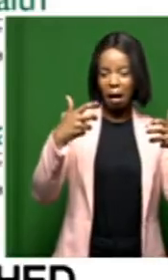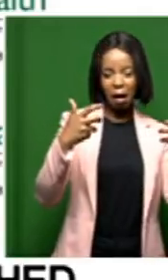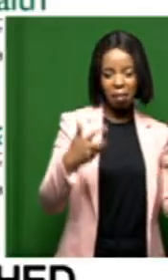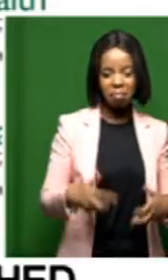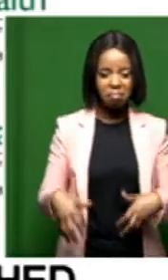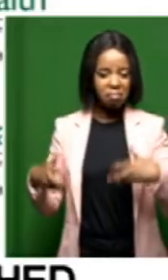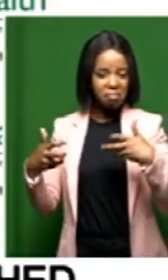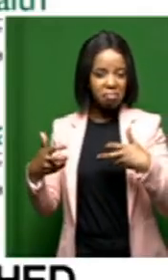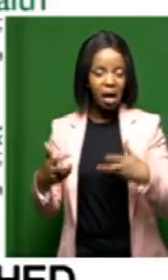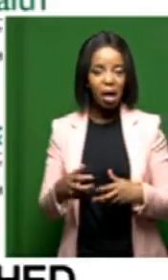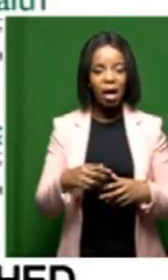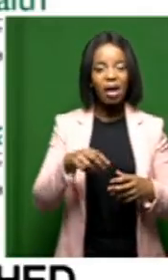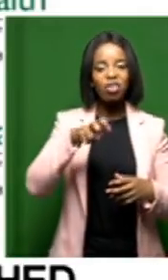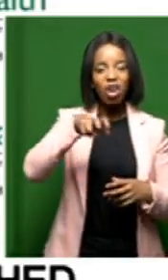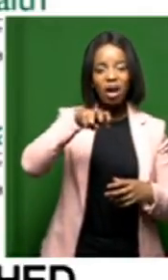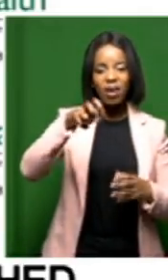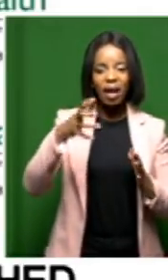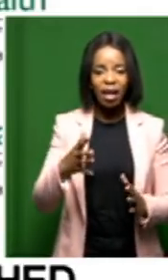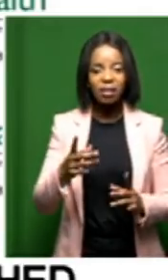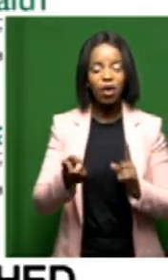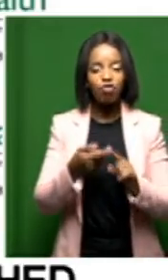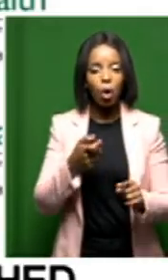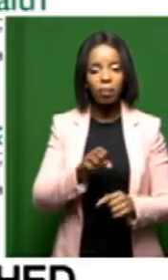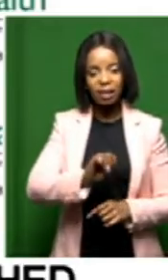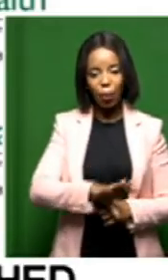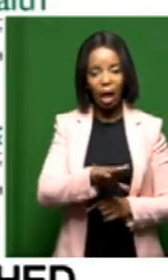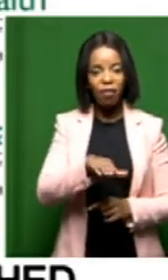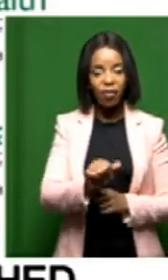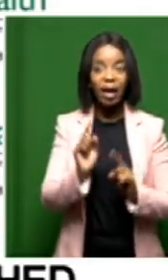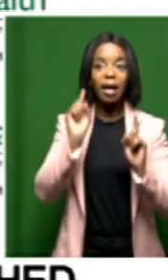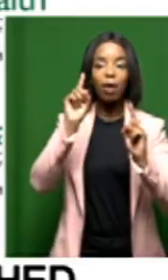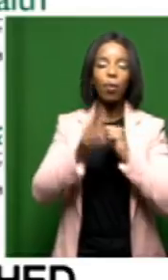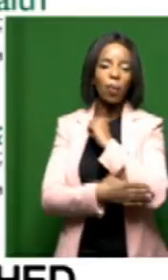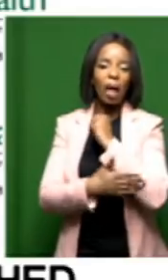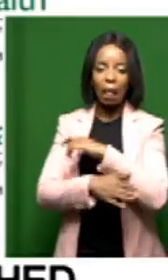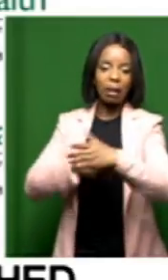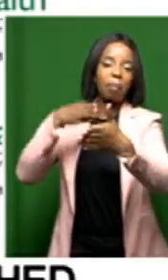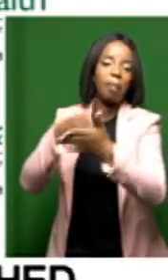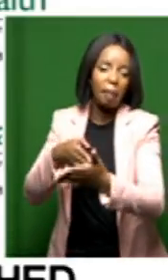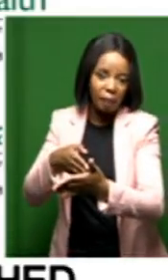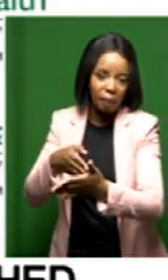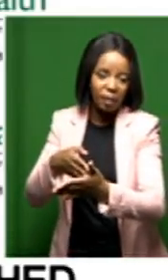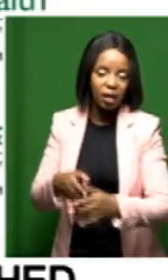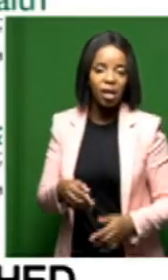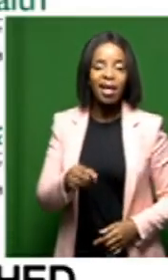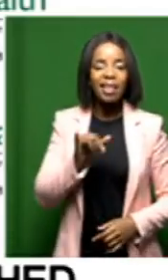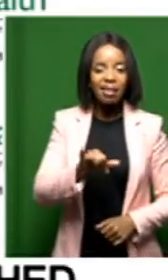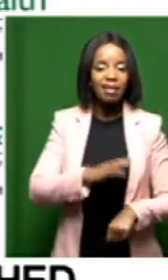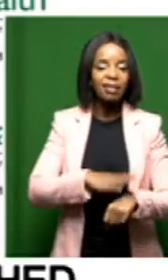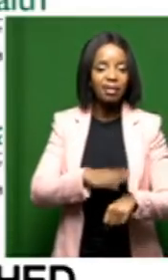stopping travelers from South Africa. But as we said to them at the time, that it was really